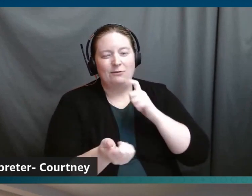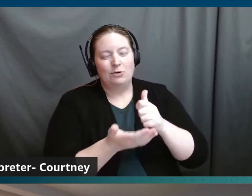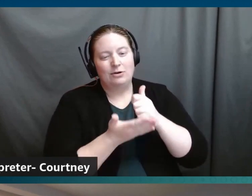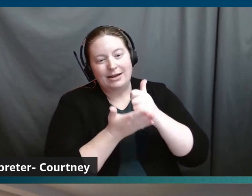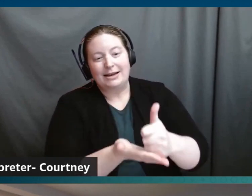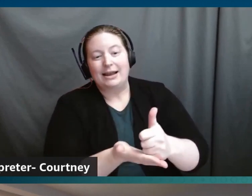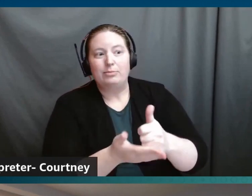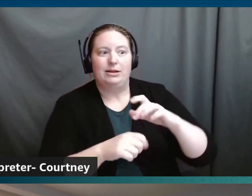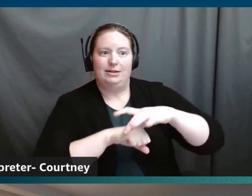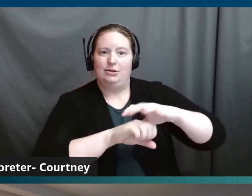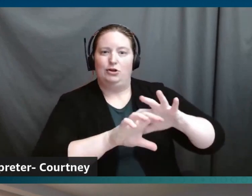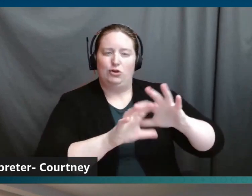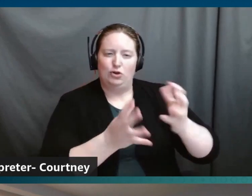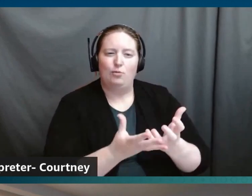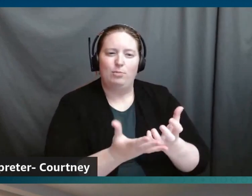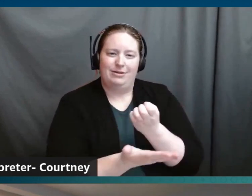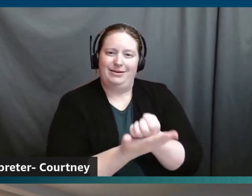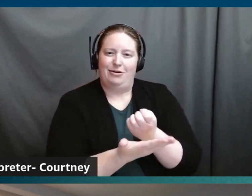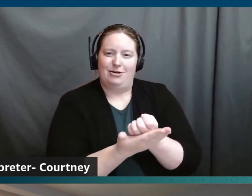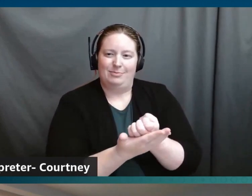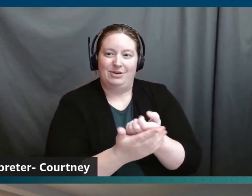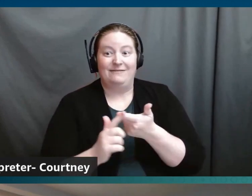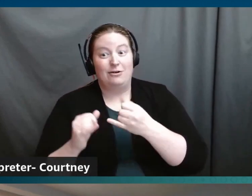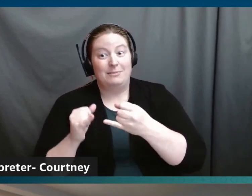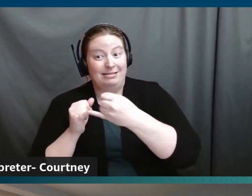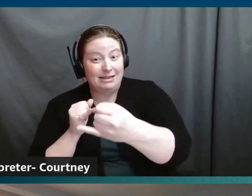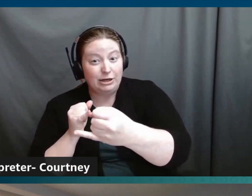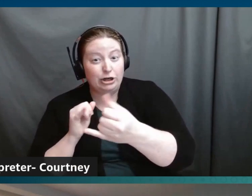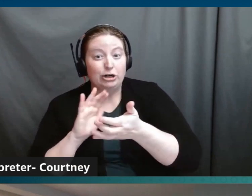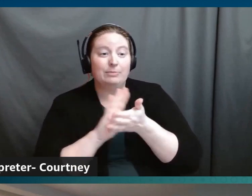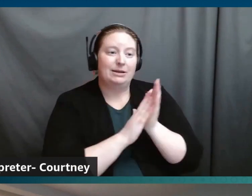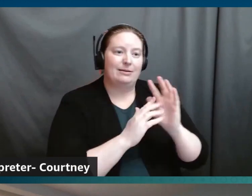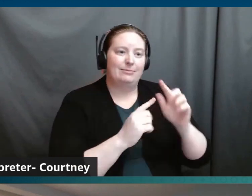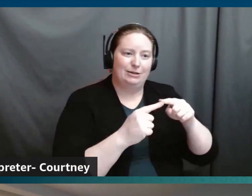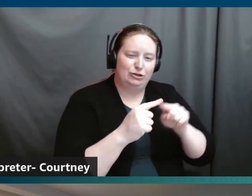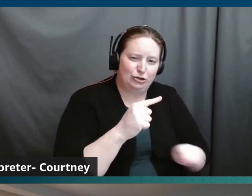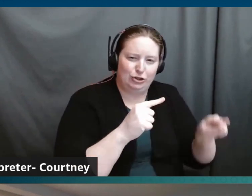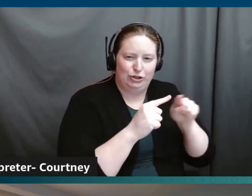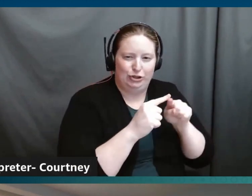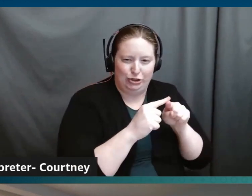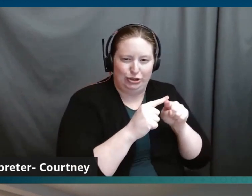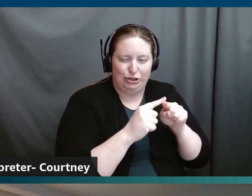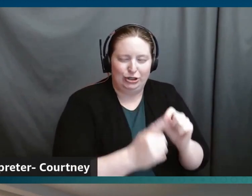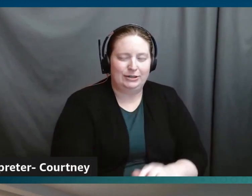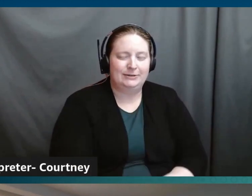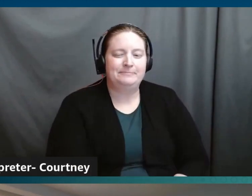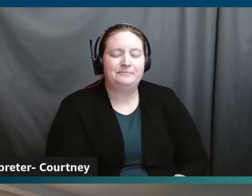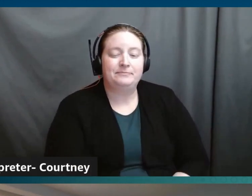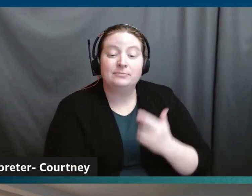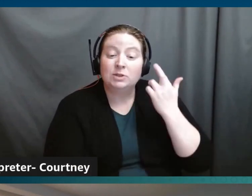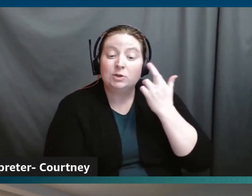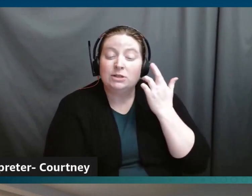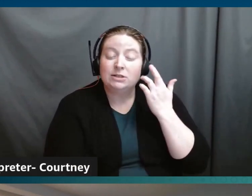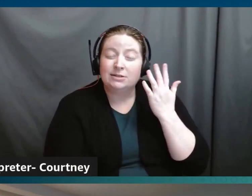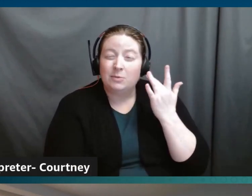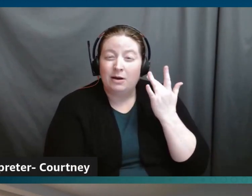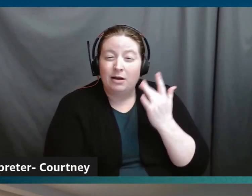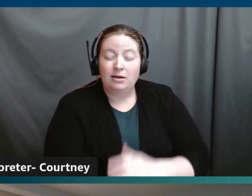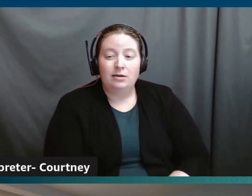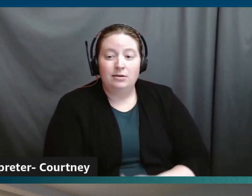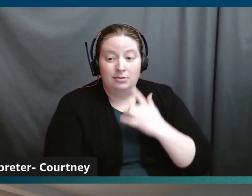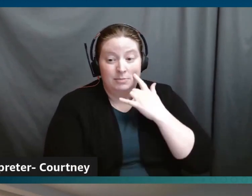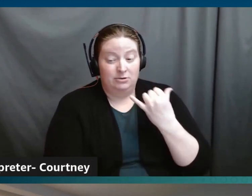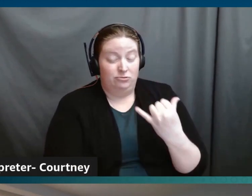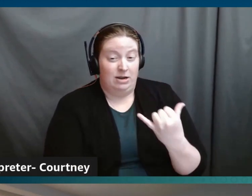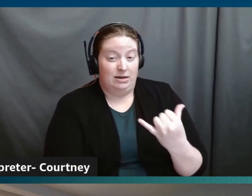this the global economy to transition from a linear to a circular economy. And the reason I say this is because right now